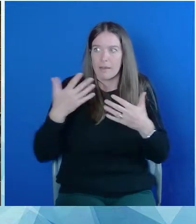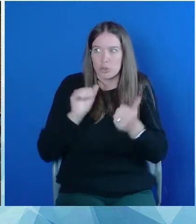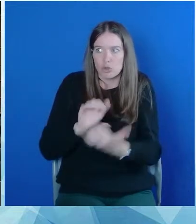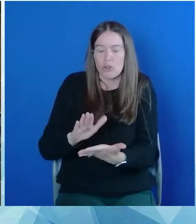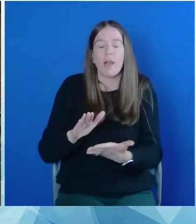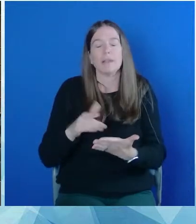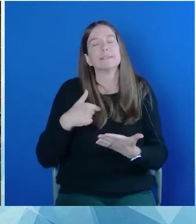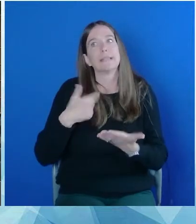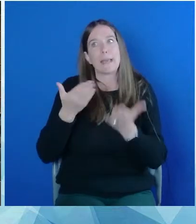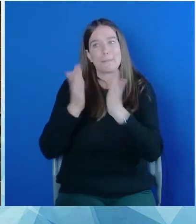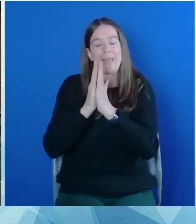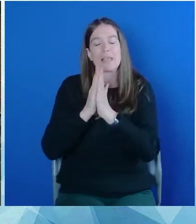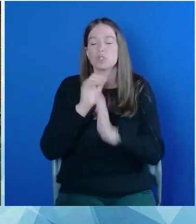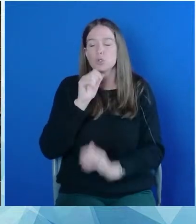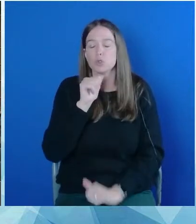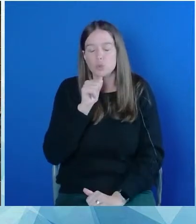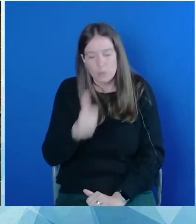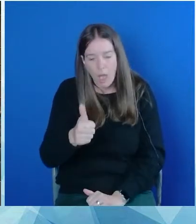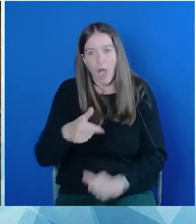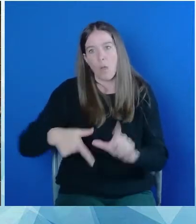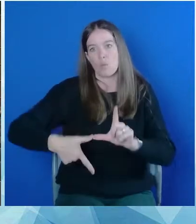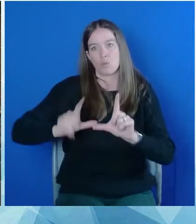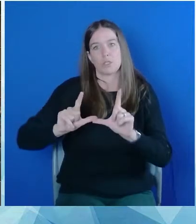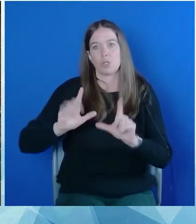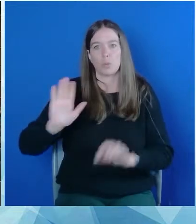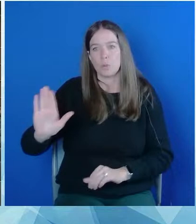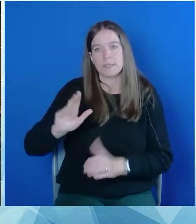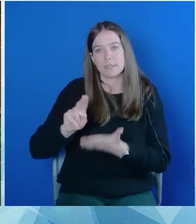Next, I would like to address 7.06,